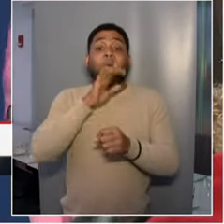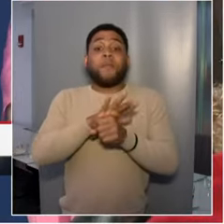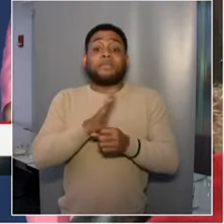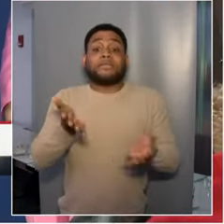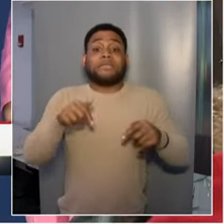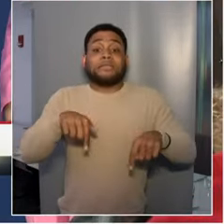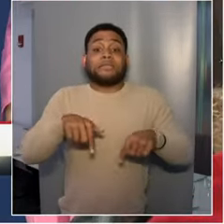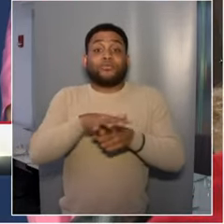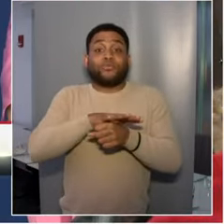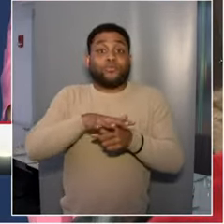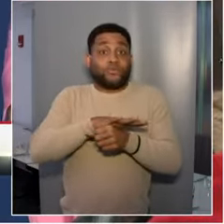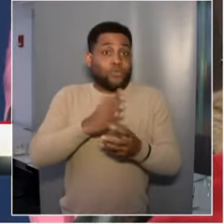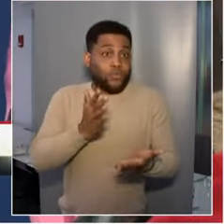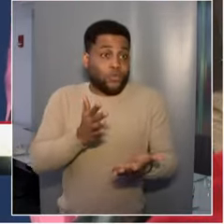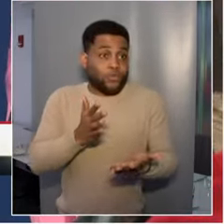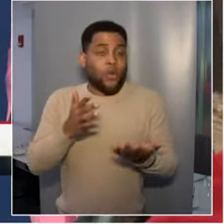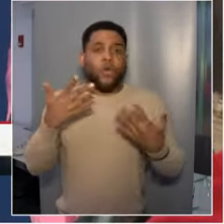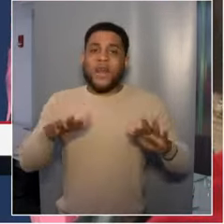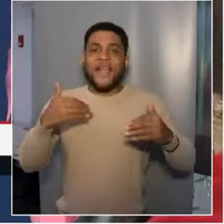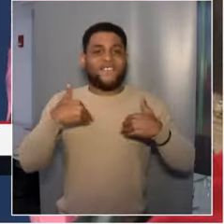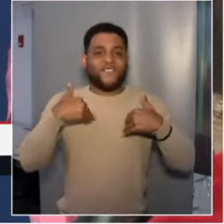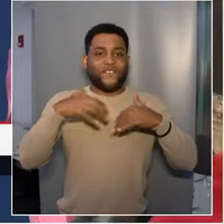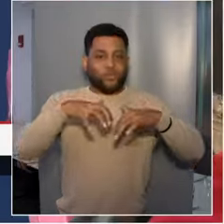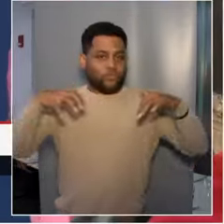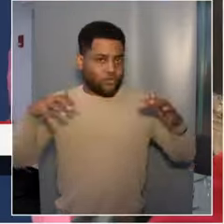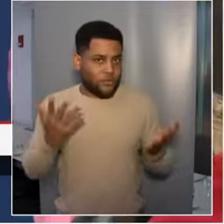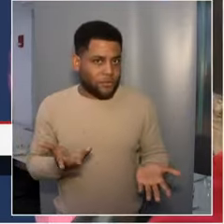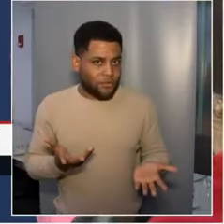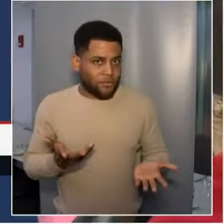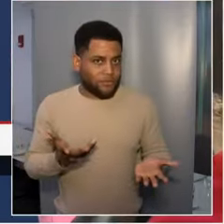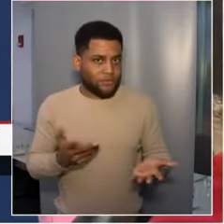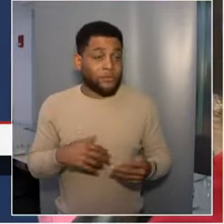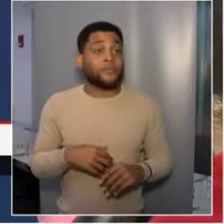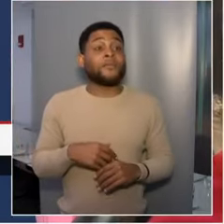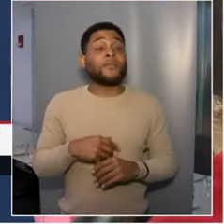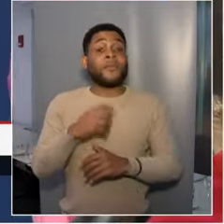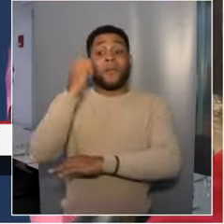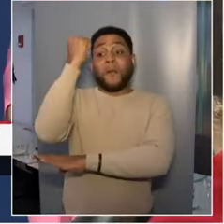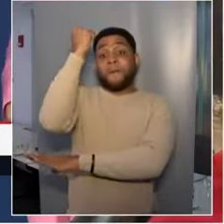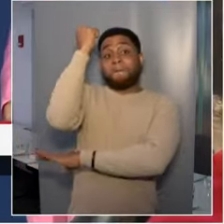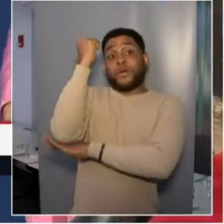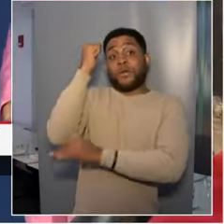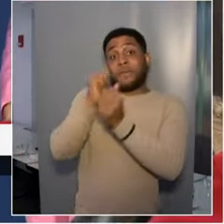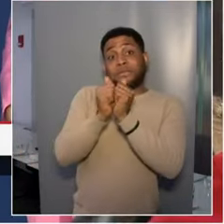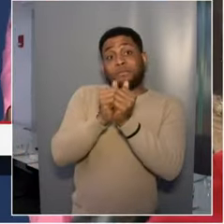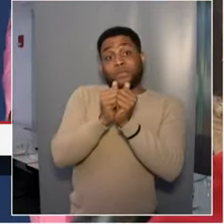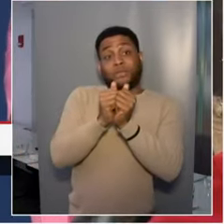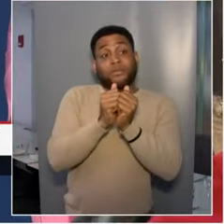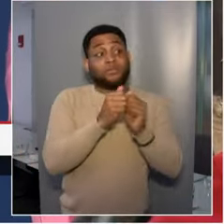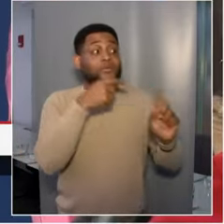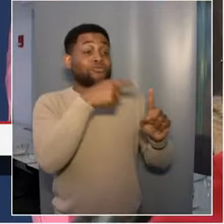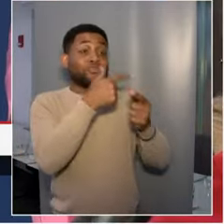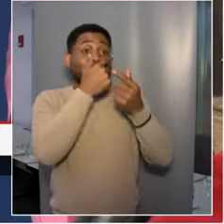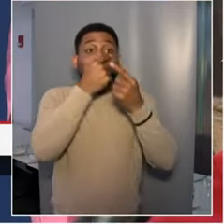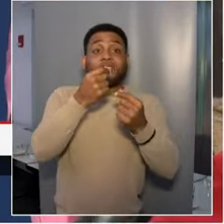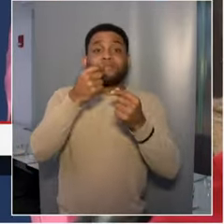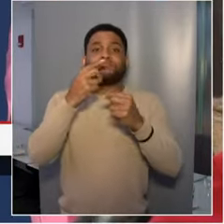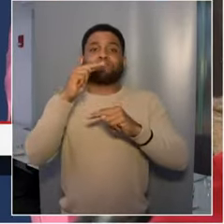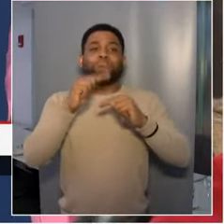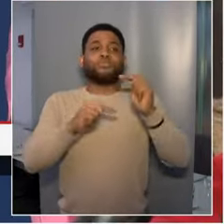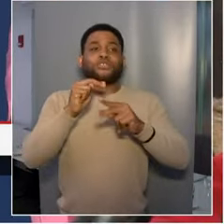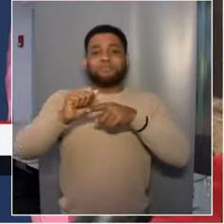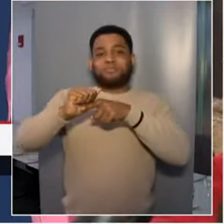Monumental is interested to build their practice facility on this site as well. And